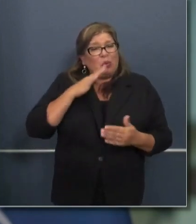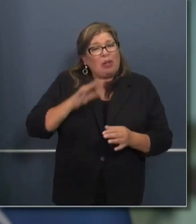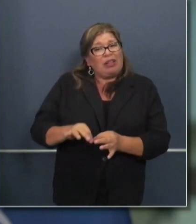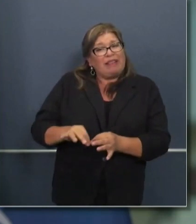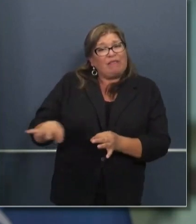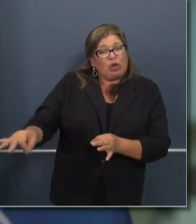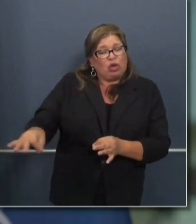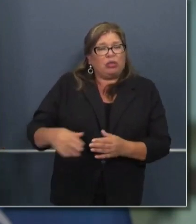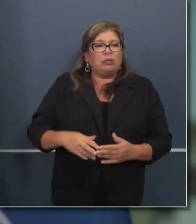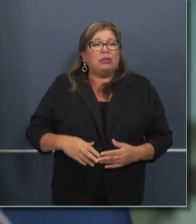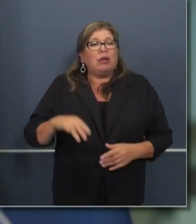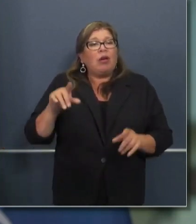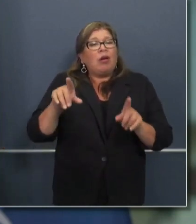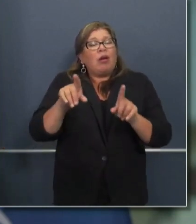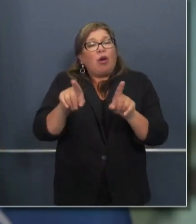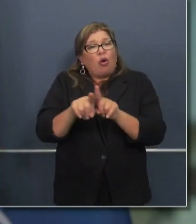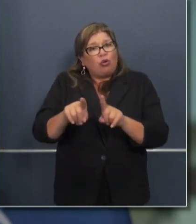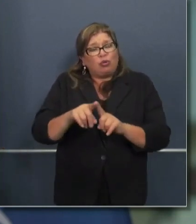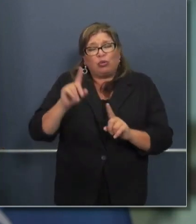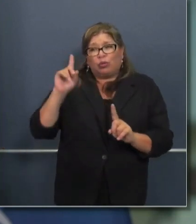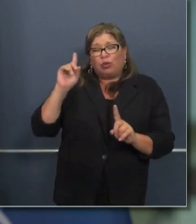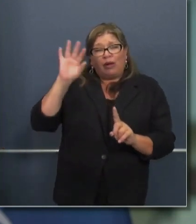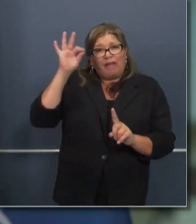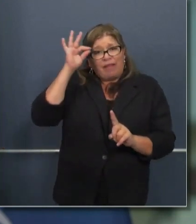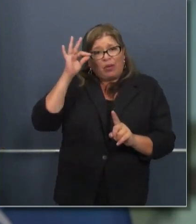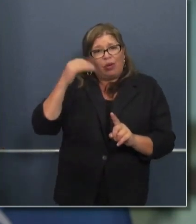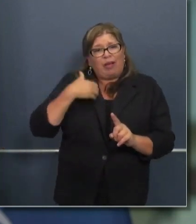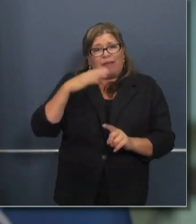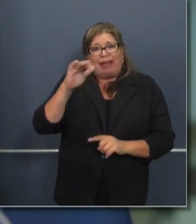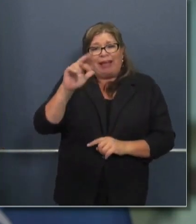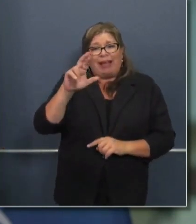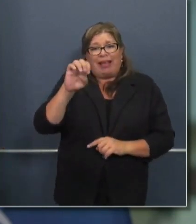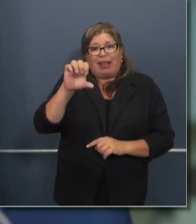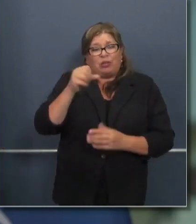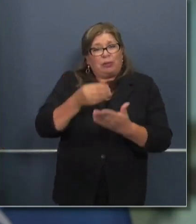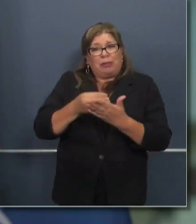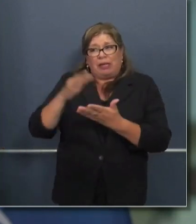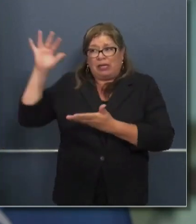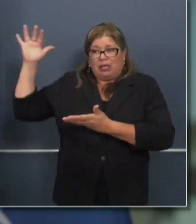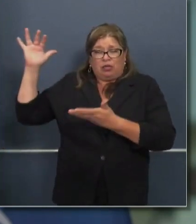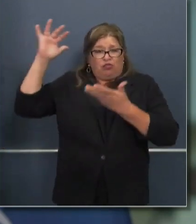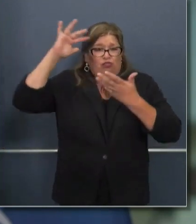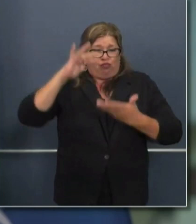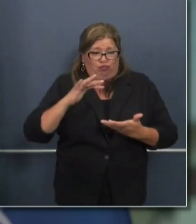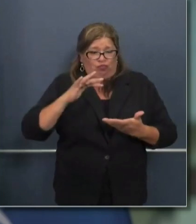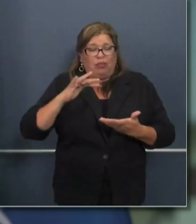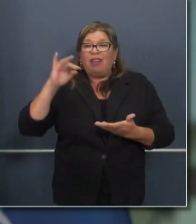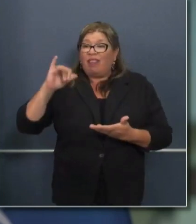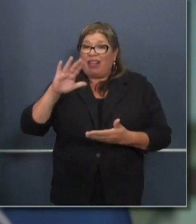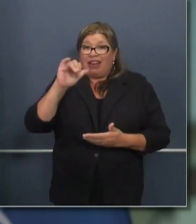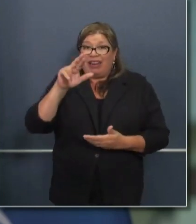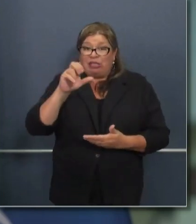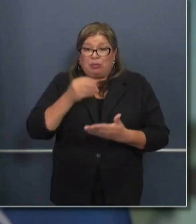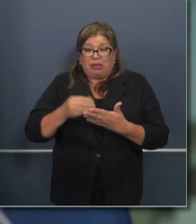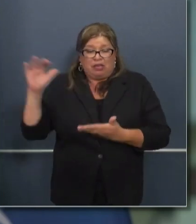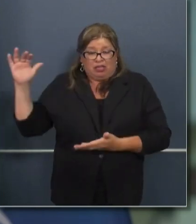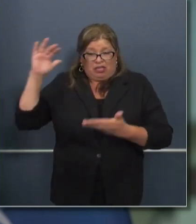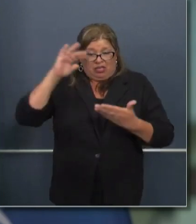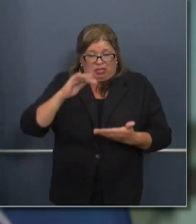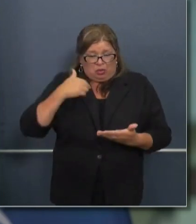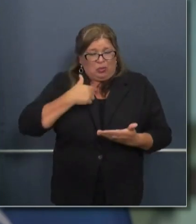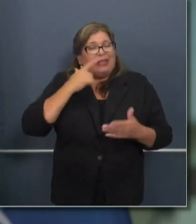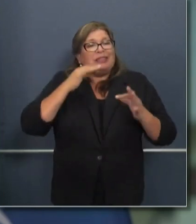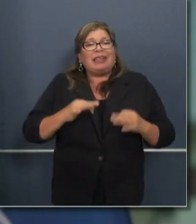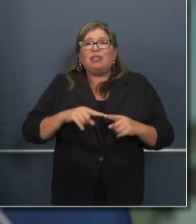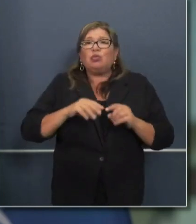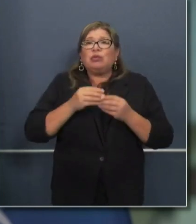Act dollars into our education system. Those dollars could have gone anywhere. We put a substantial amount into our